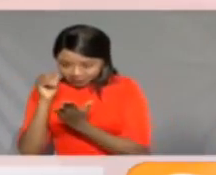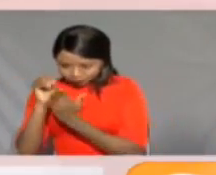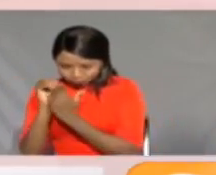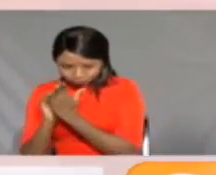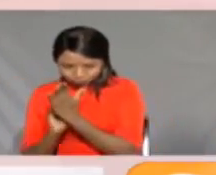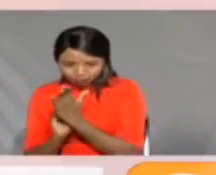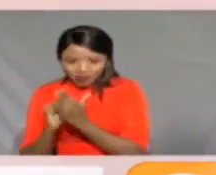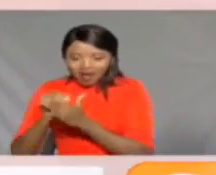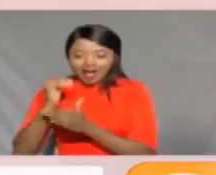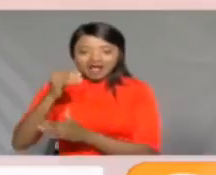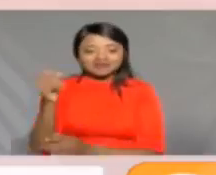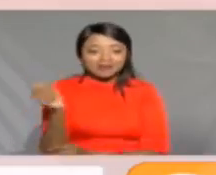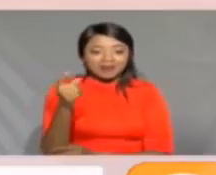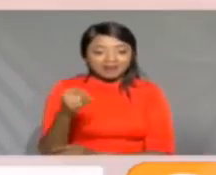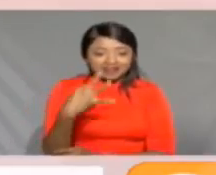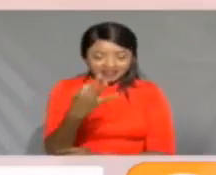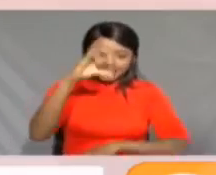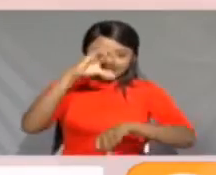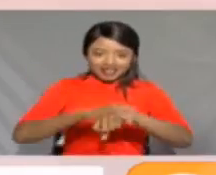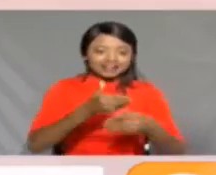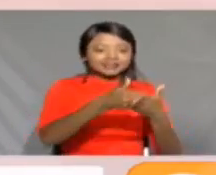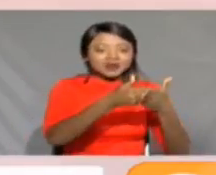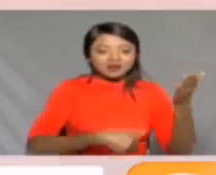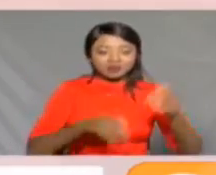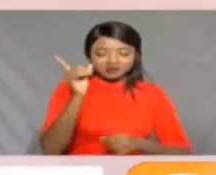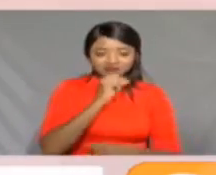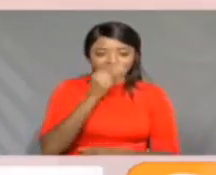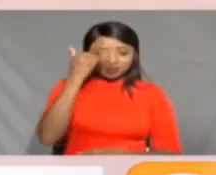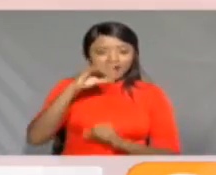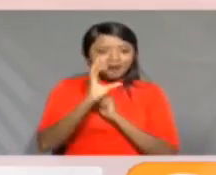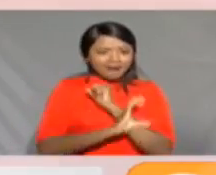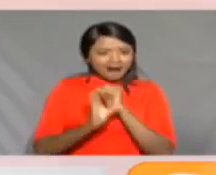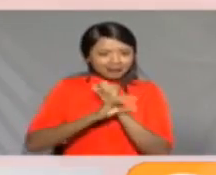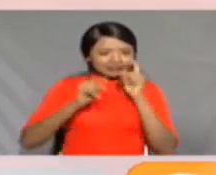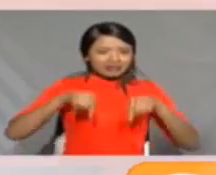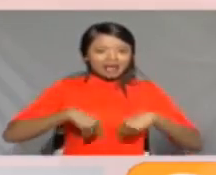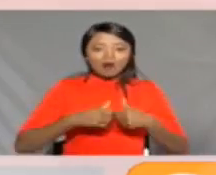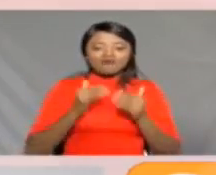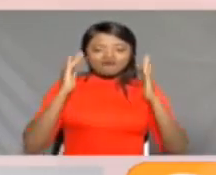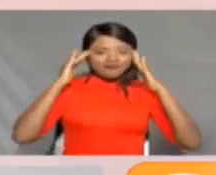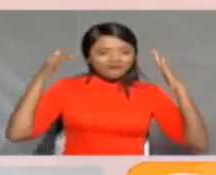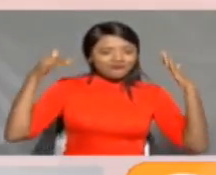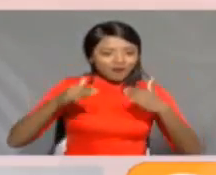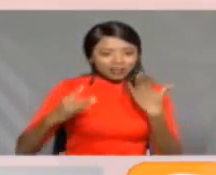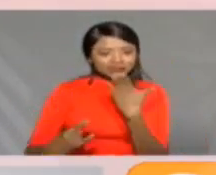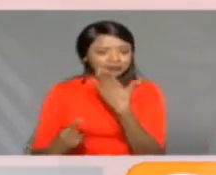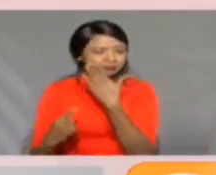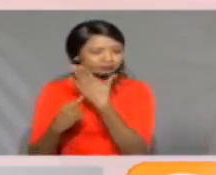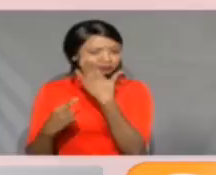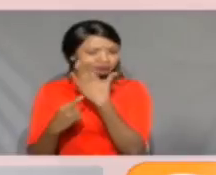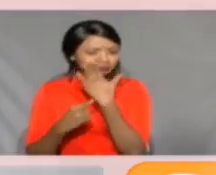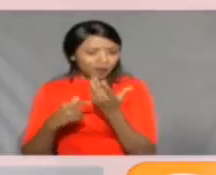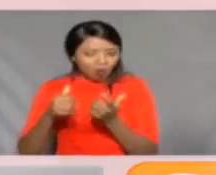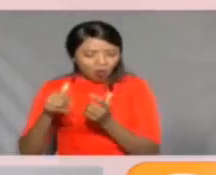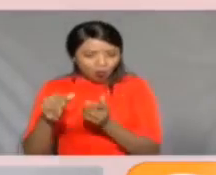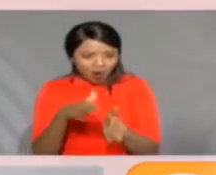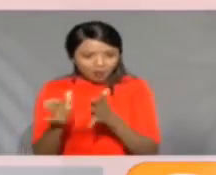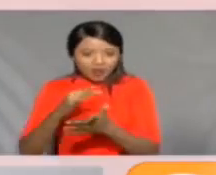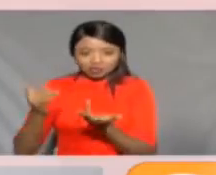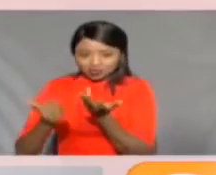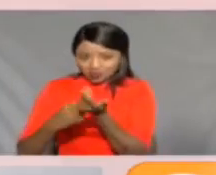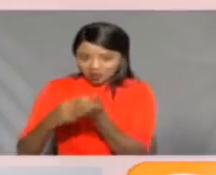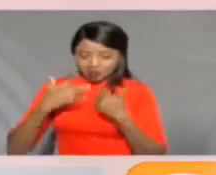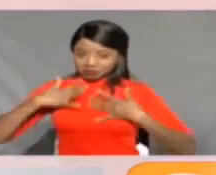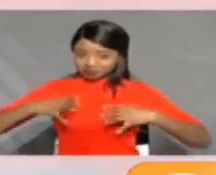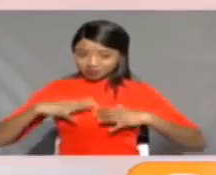6 months after the exercise is complete, as the country moves into an electronic headcount of its citizens. The data are critical